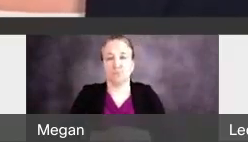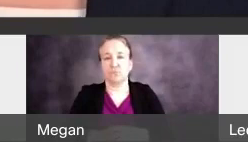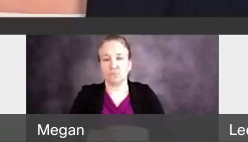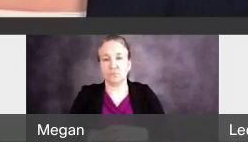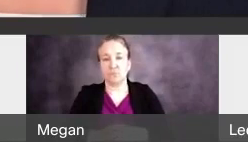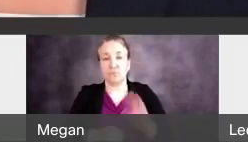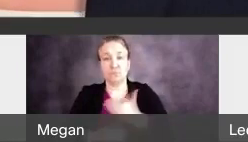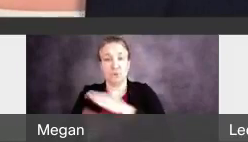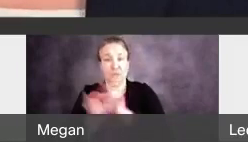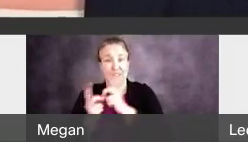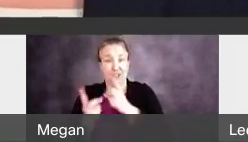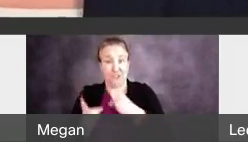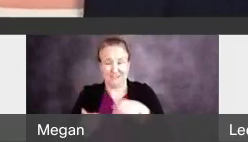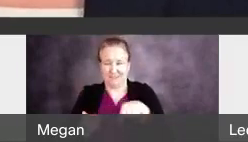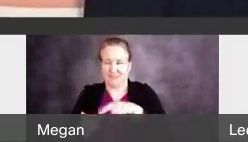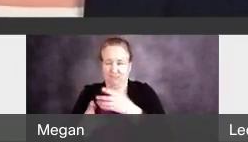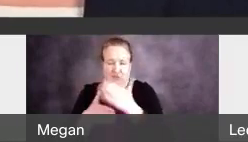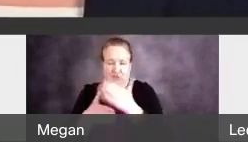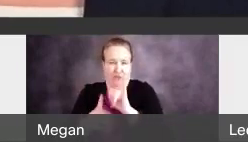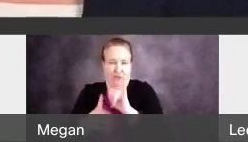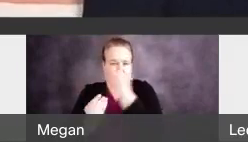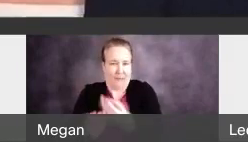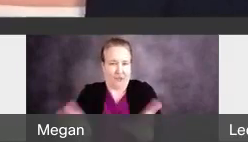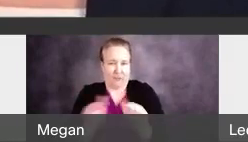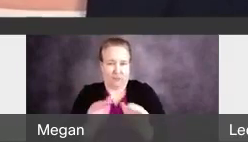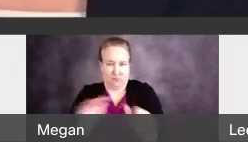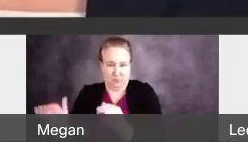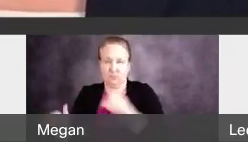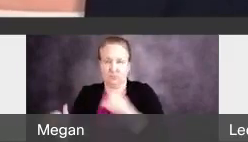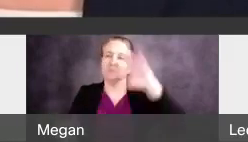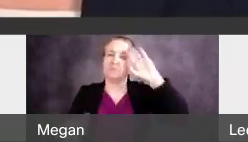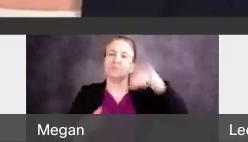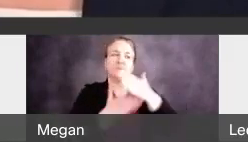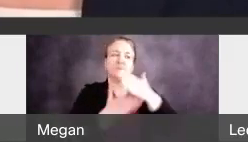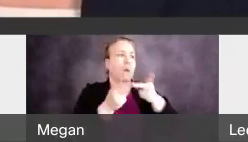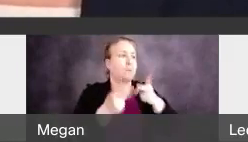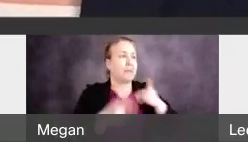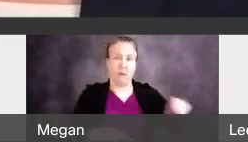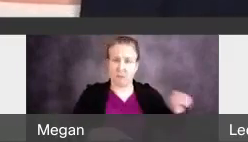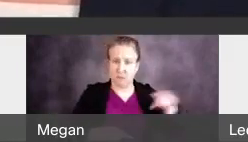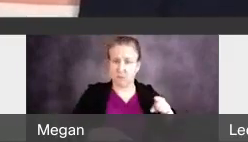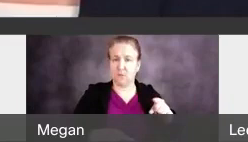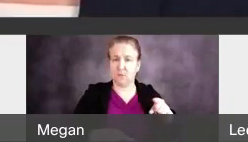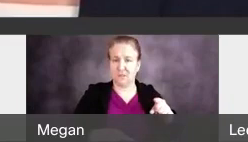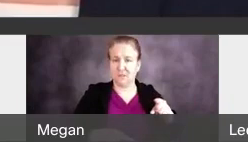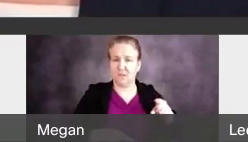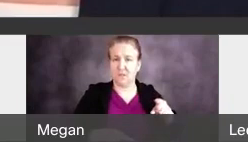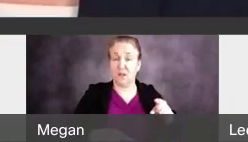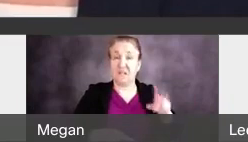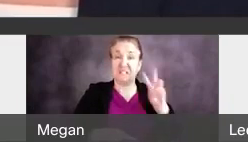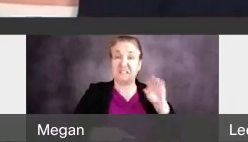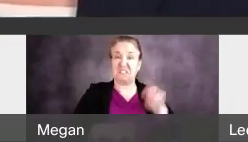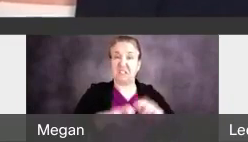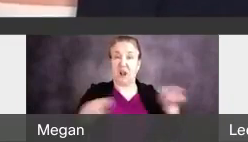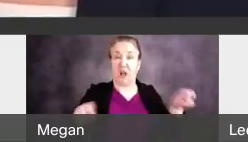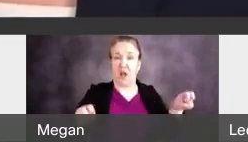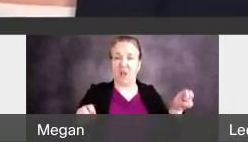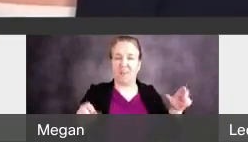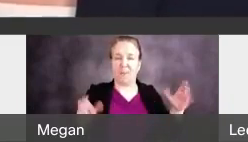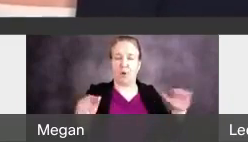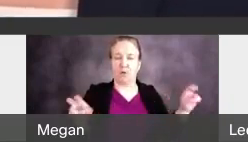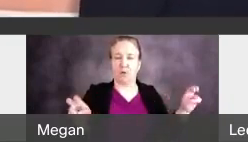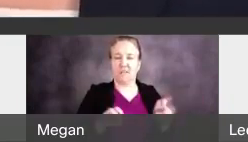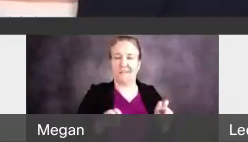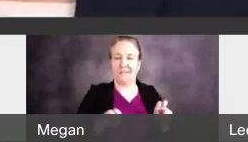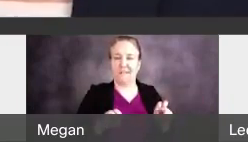our school districts. There are places who have gone to a shorter distance than that, a tighter